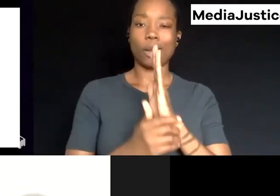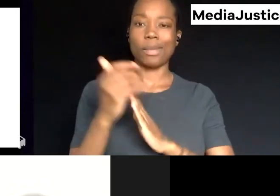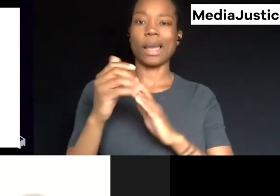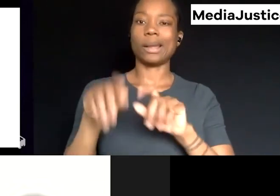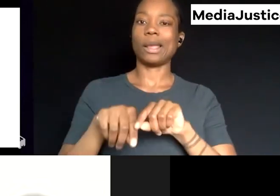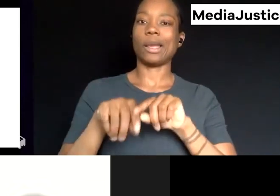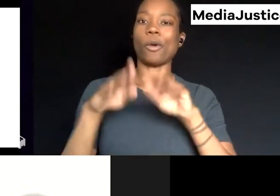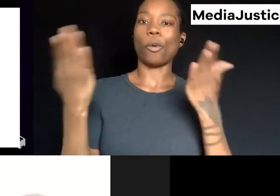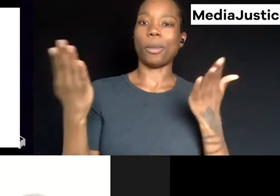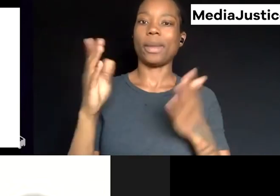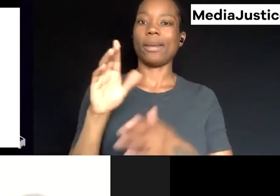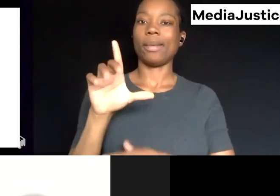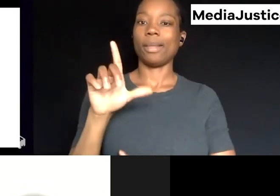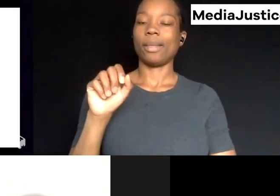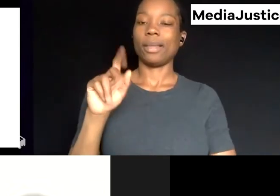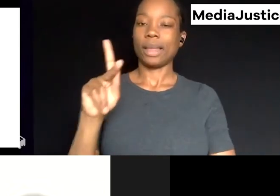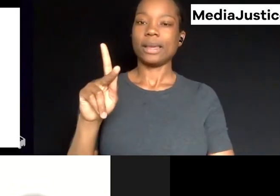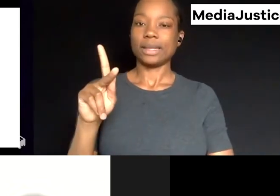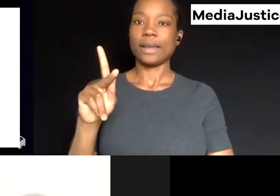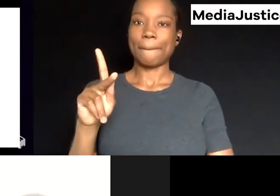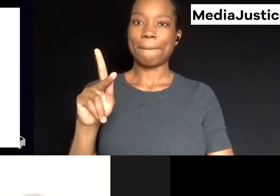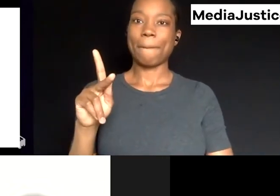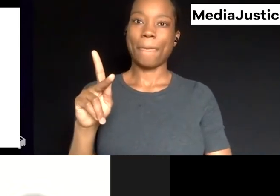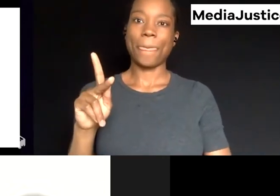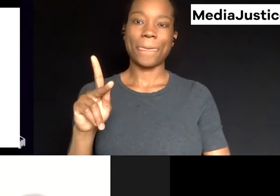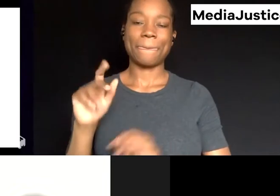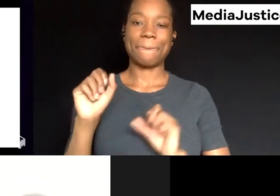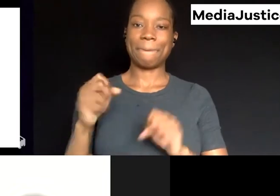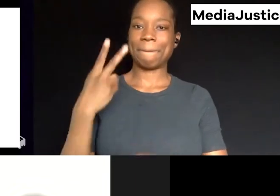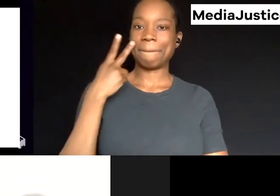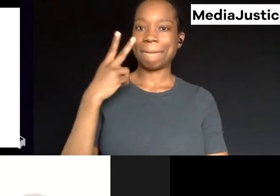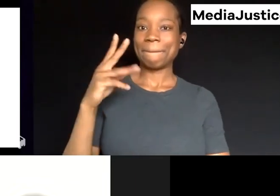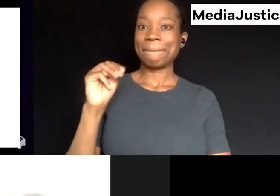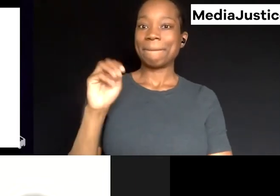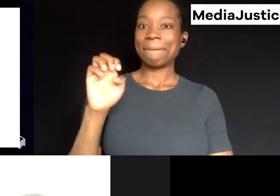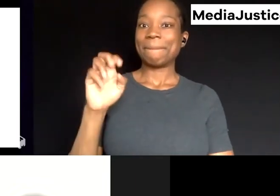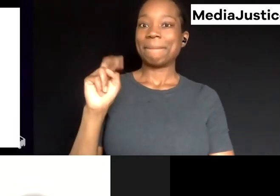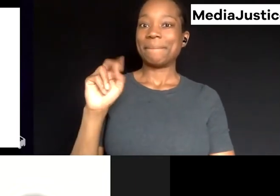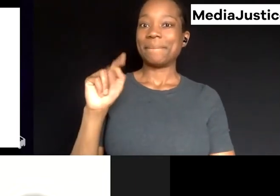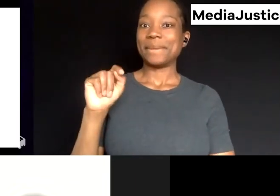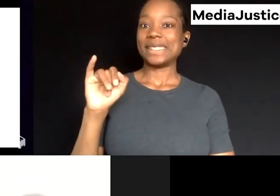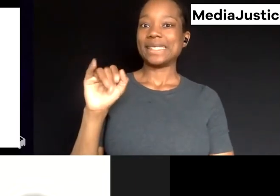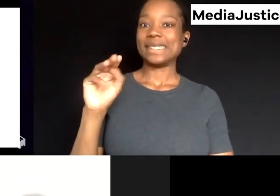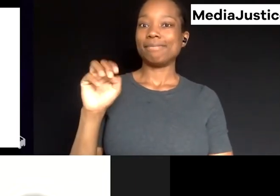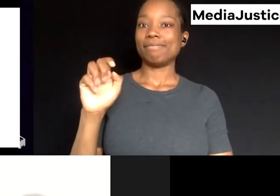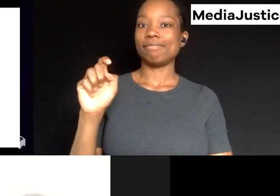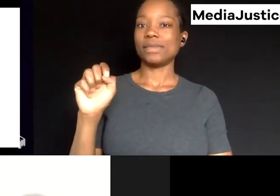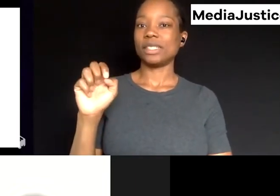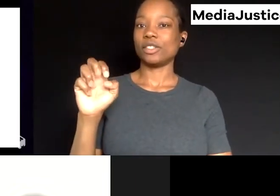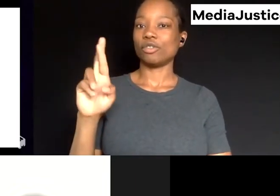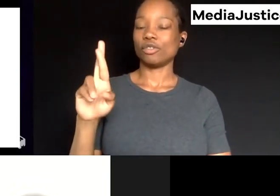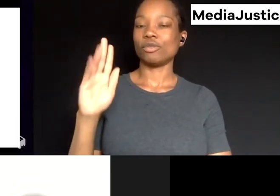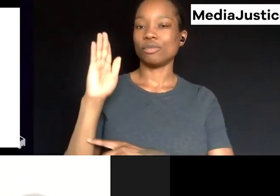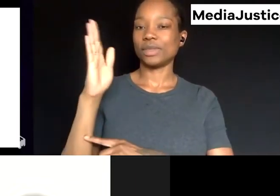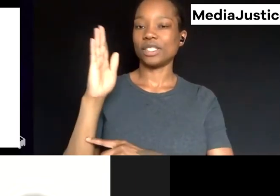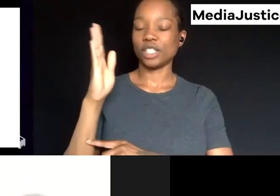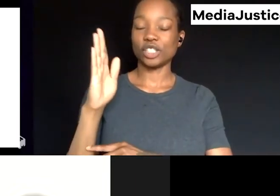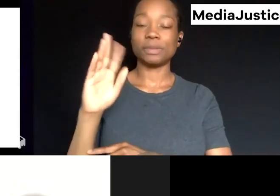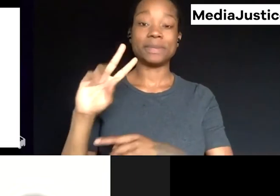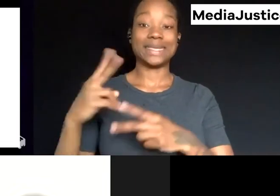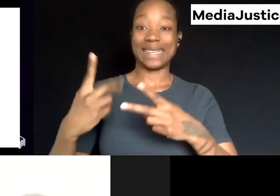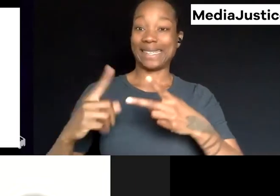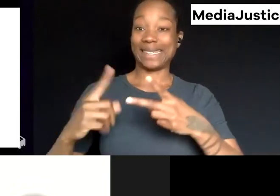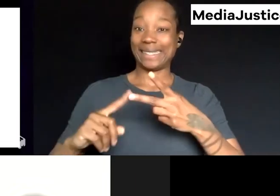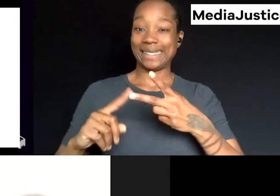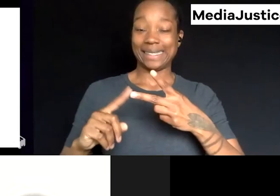where you know, the Mentimeter presentation is located. The second way that folks can get there